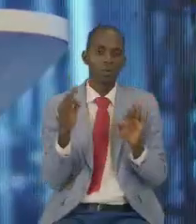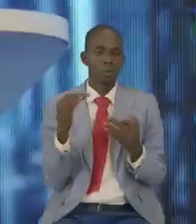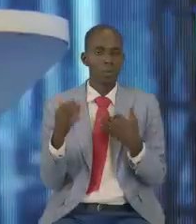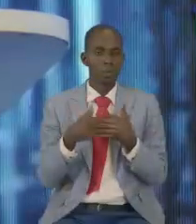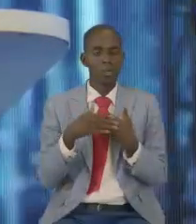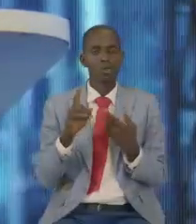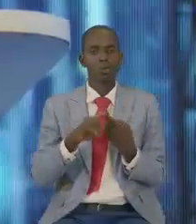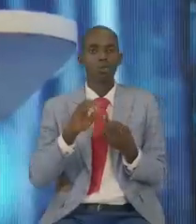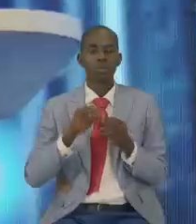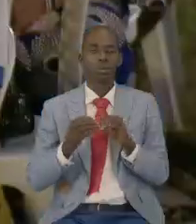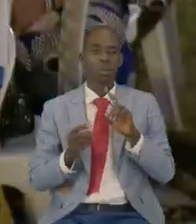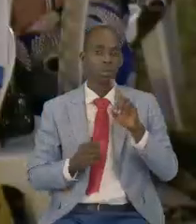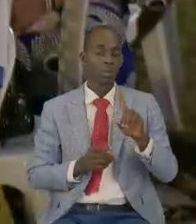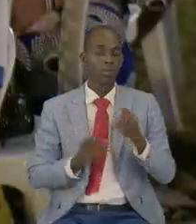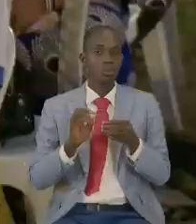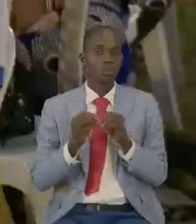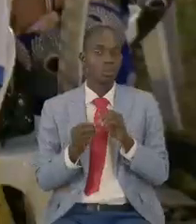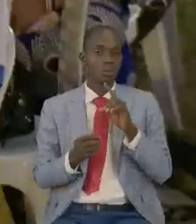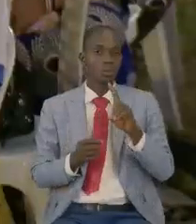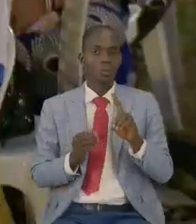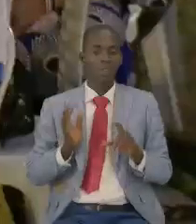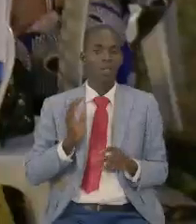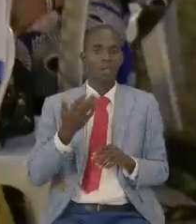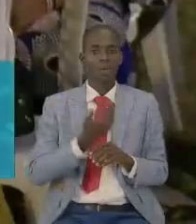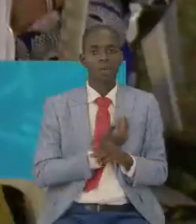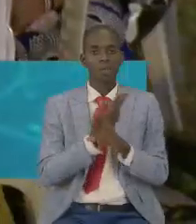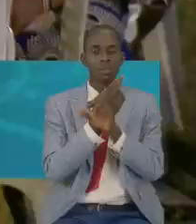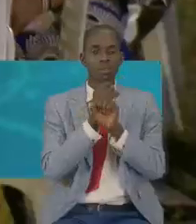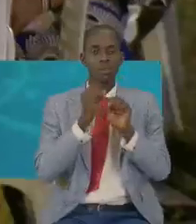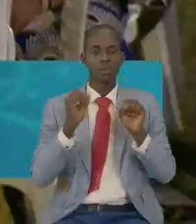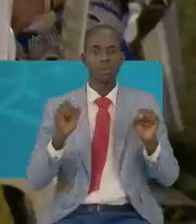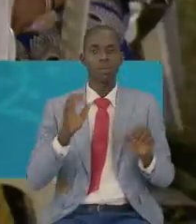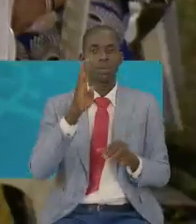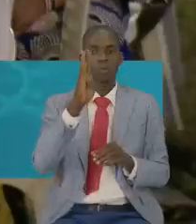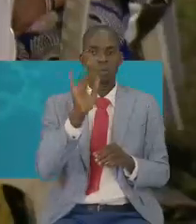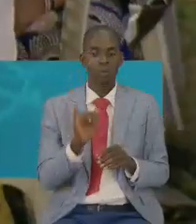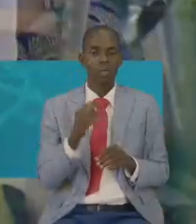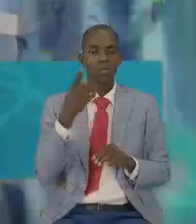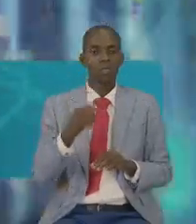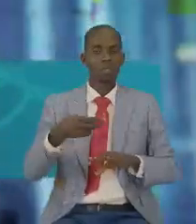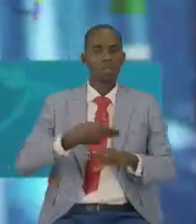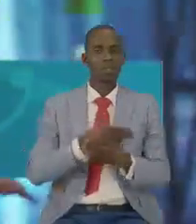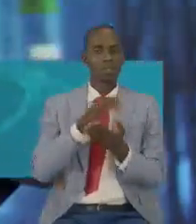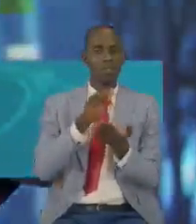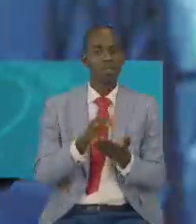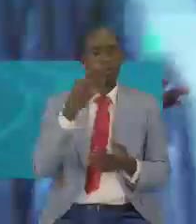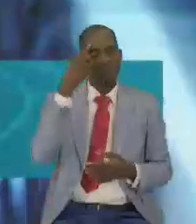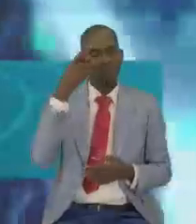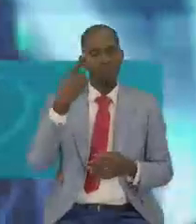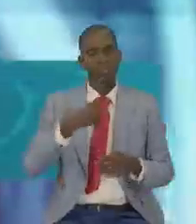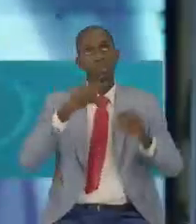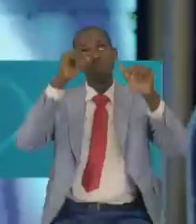our redemption by the Lamb for the Father. We've read Revelation chapter